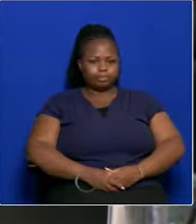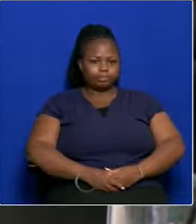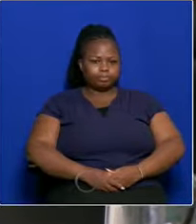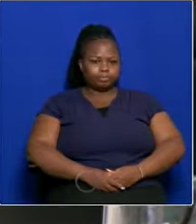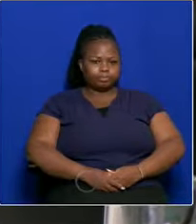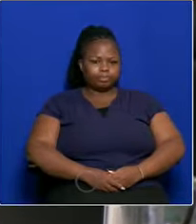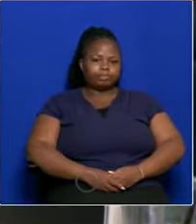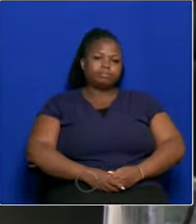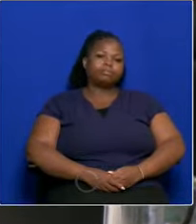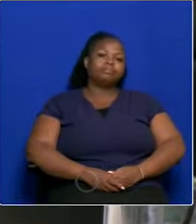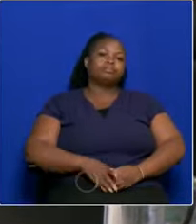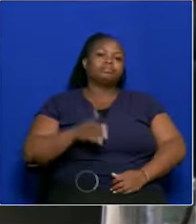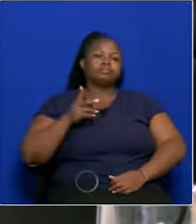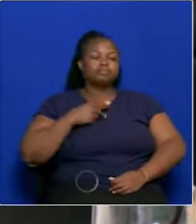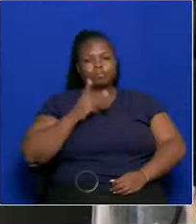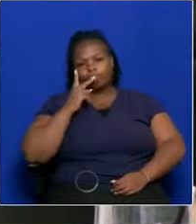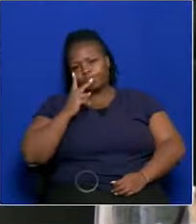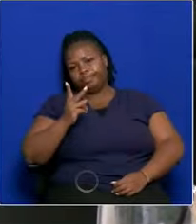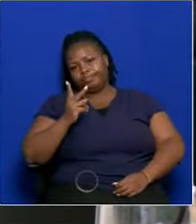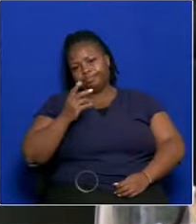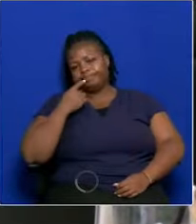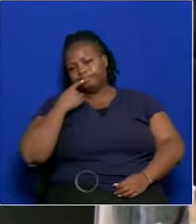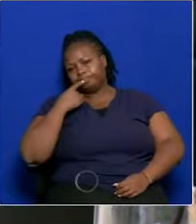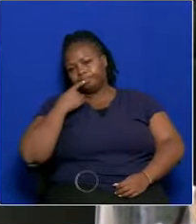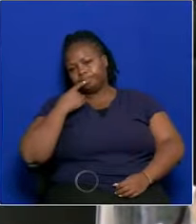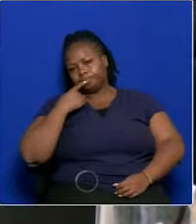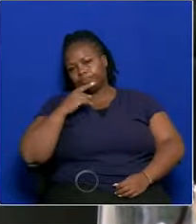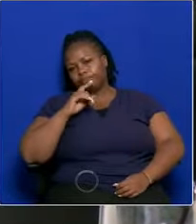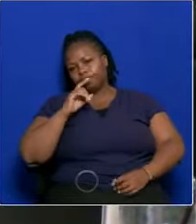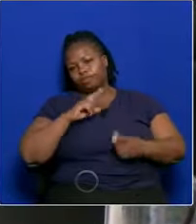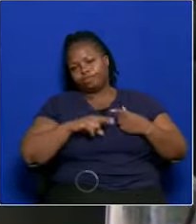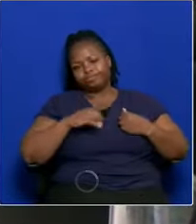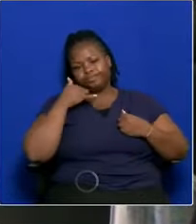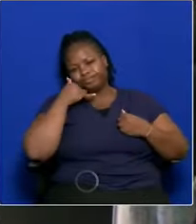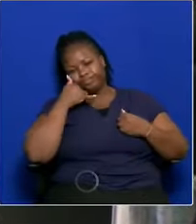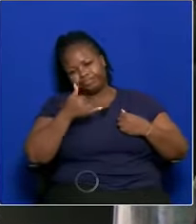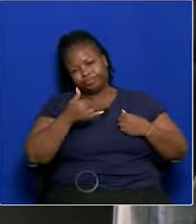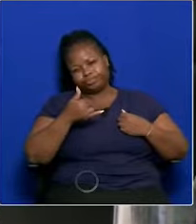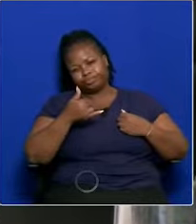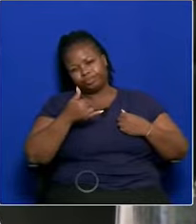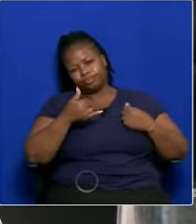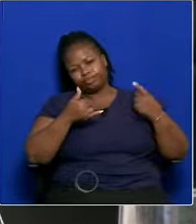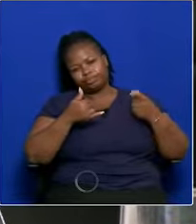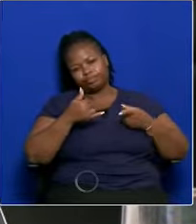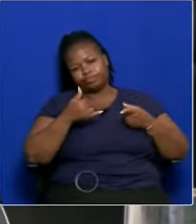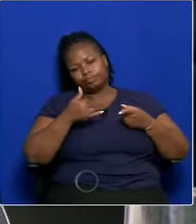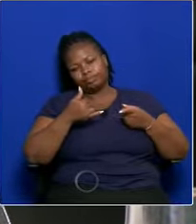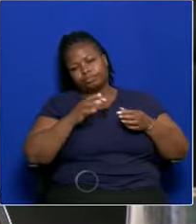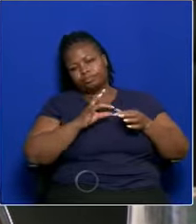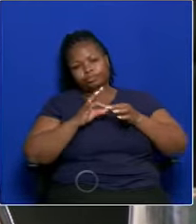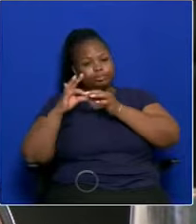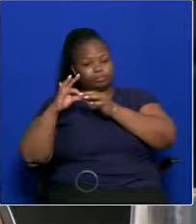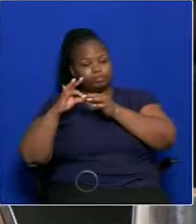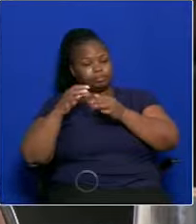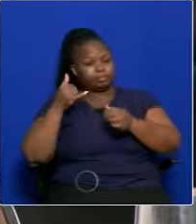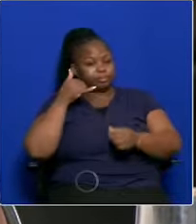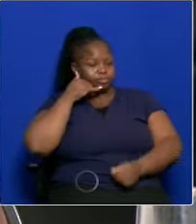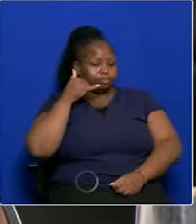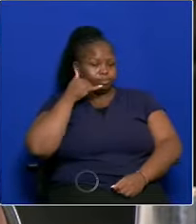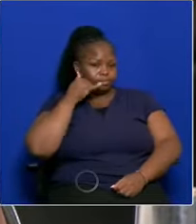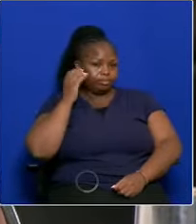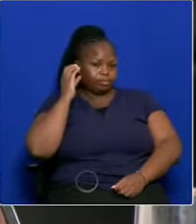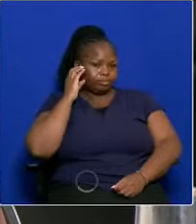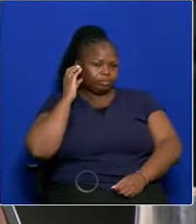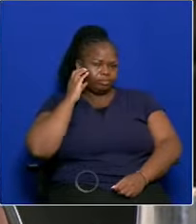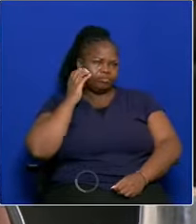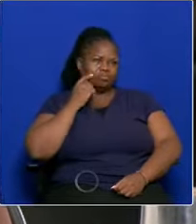You'll note from the calls that in relation to this phone and over, it's just